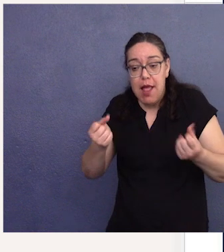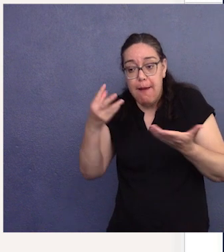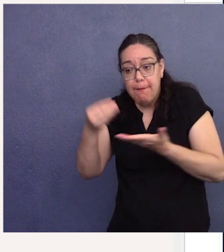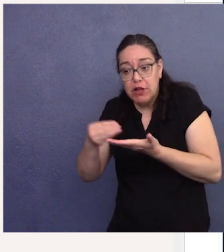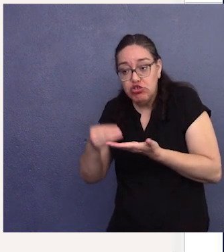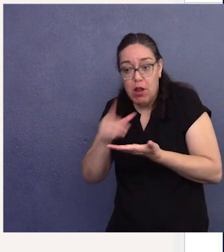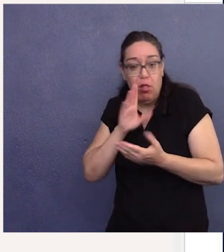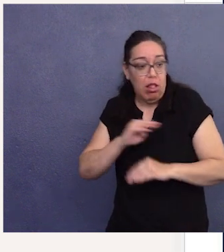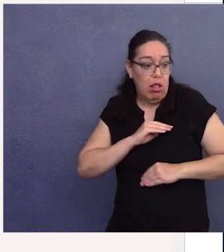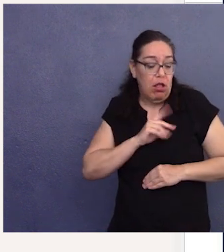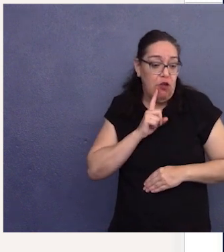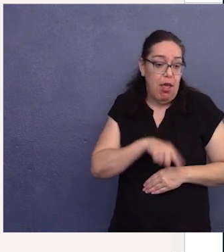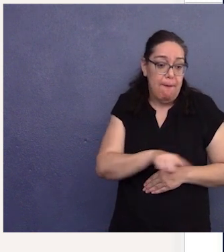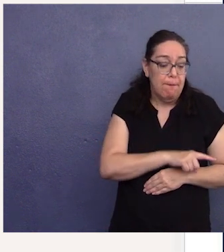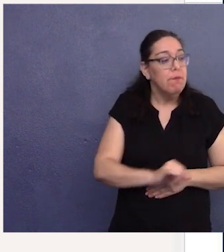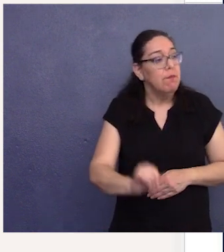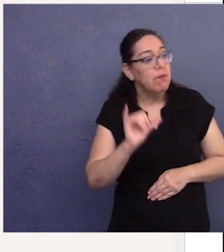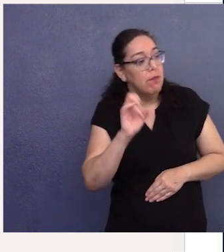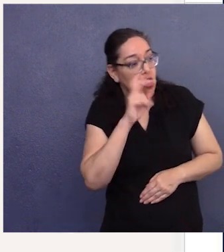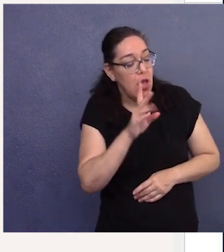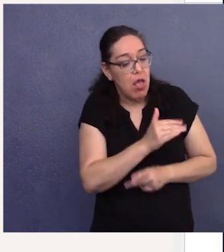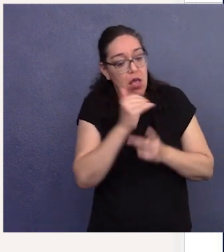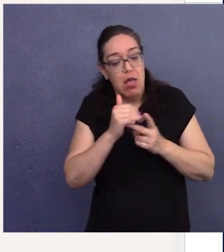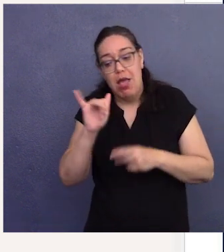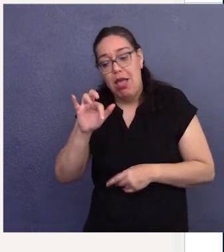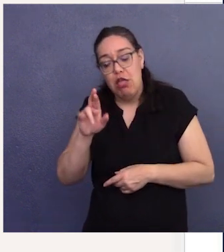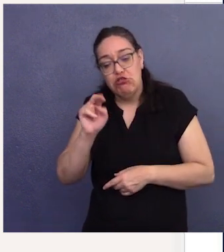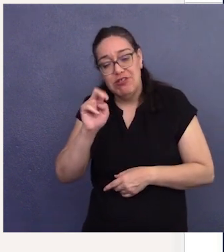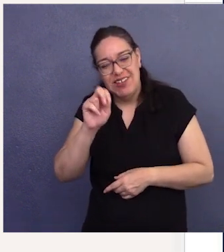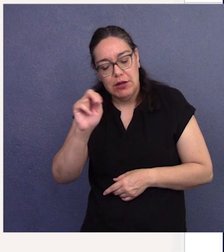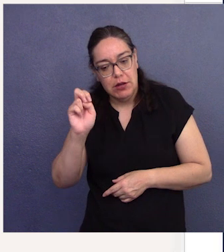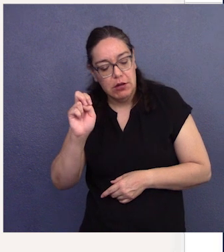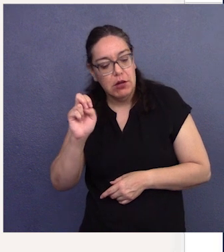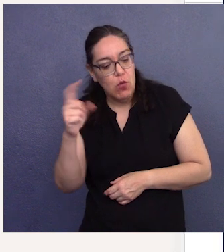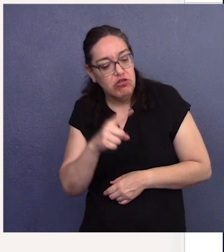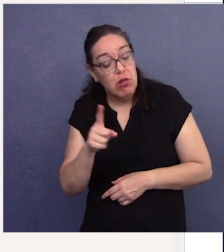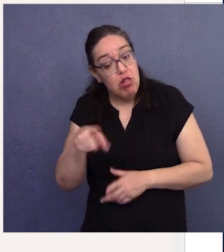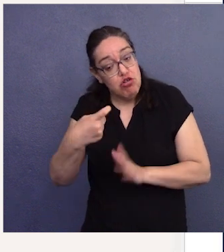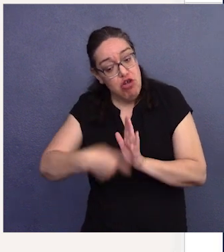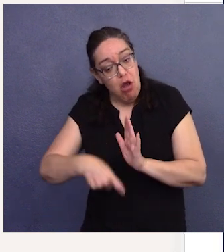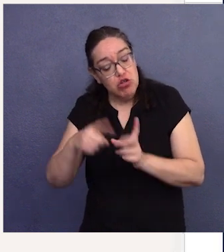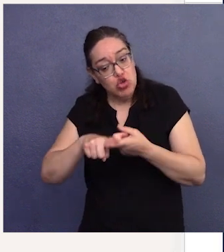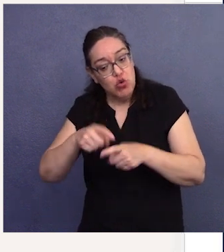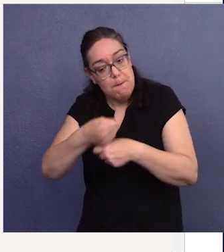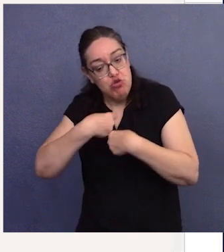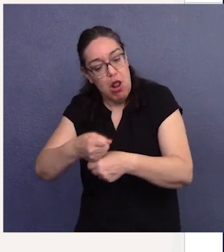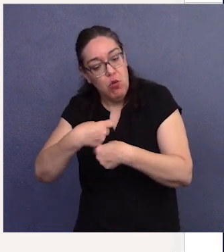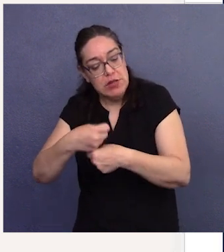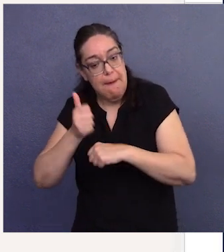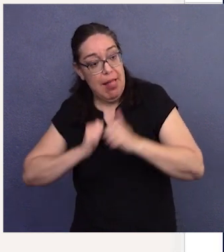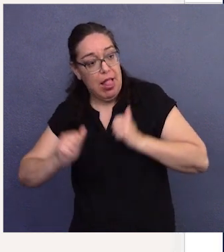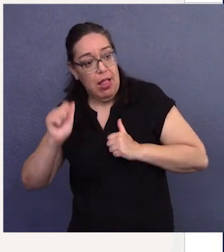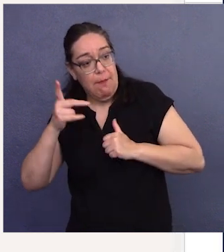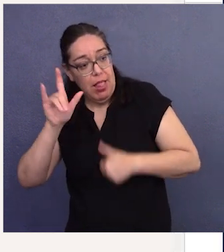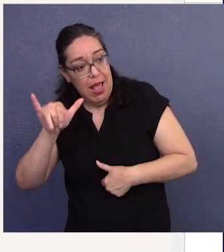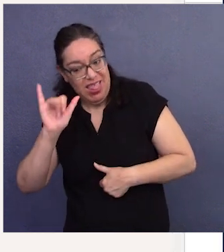set aside for them. Okay, and we have Irene with a question. Would the cost of production of a play, for example, be